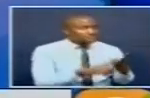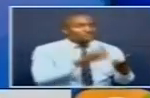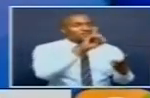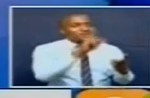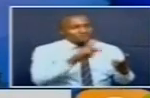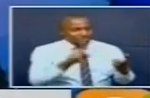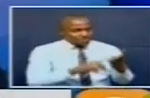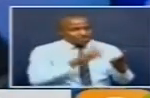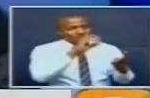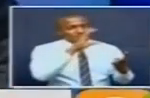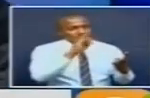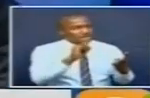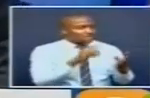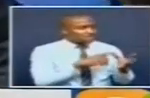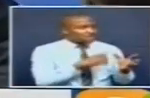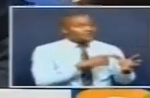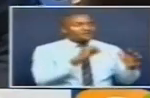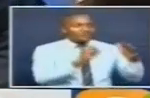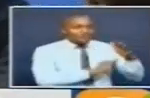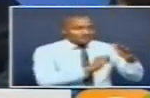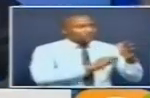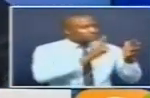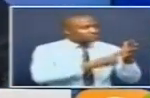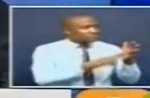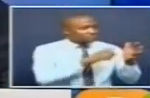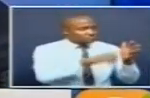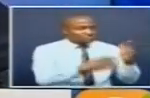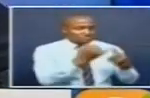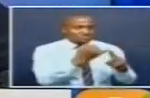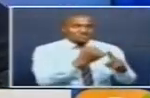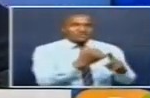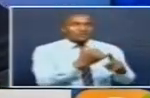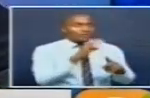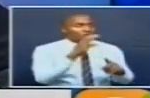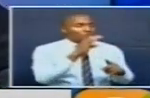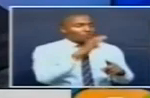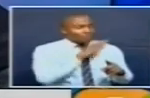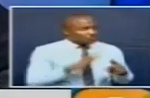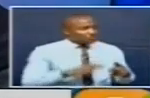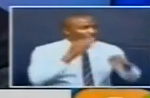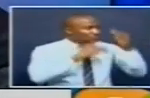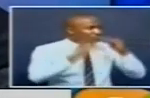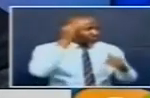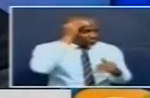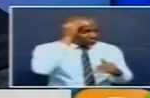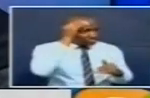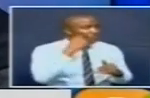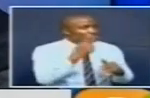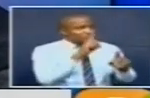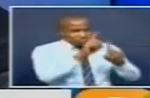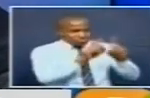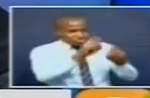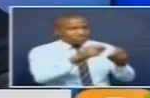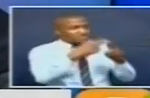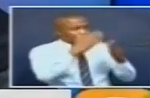DCI, Departments of Immigration and Registration, and Commissioner of University Education were vetting political aspirants. We saw a list released last